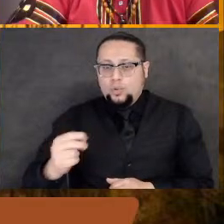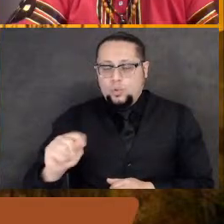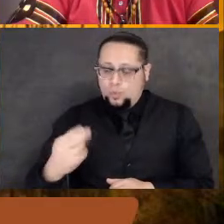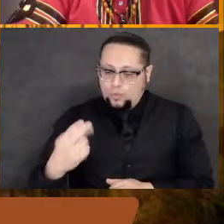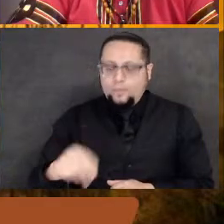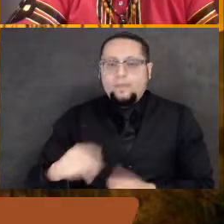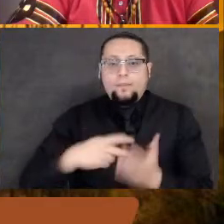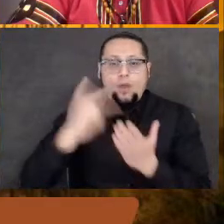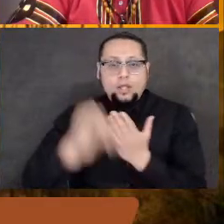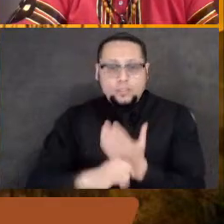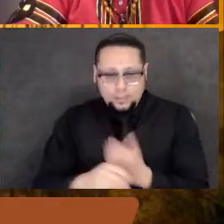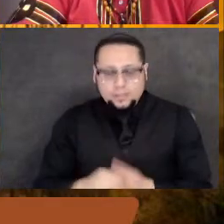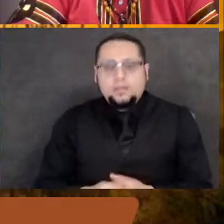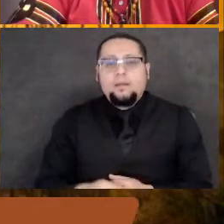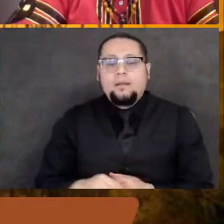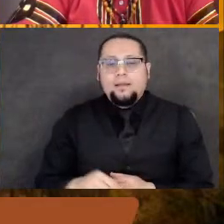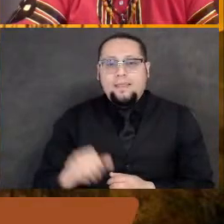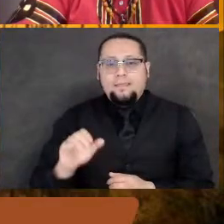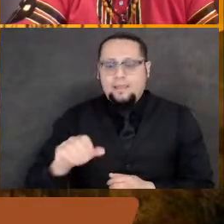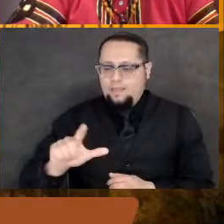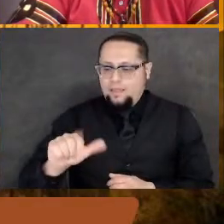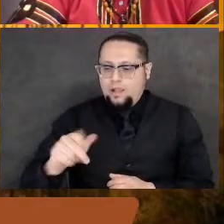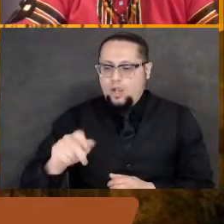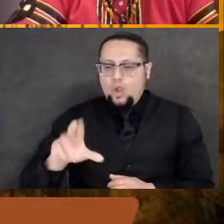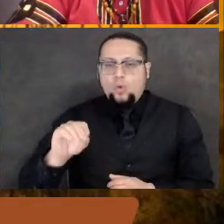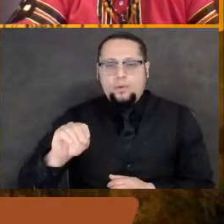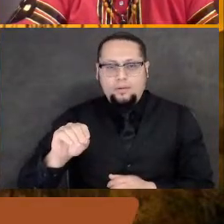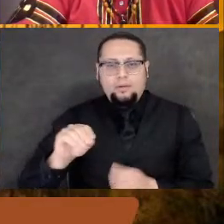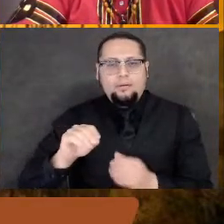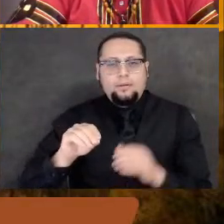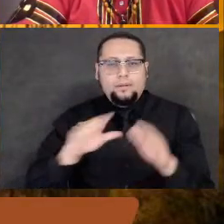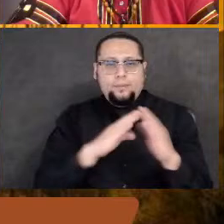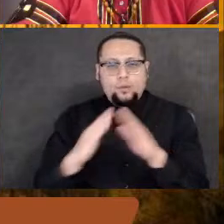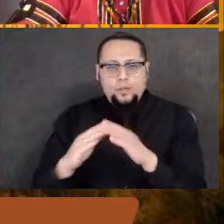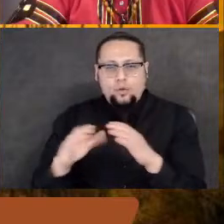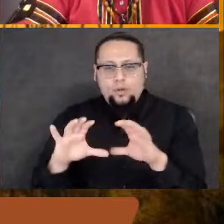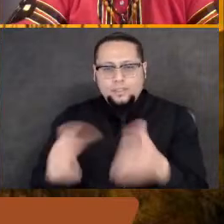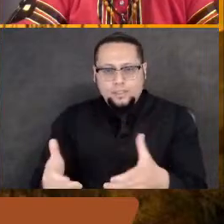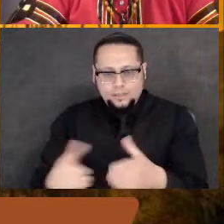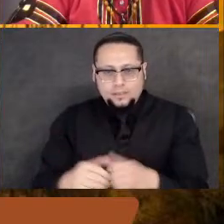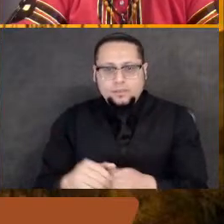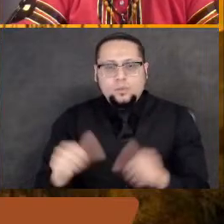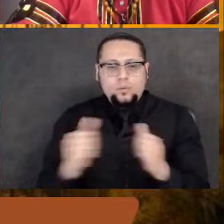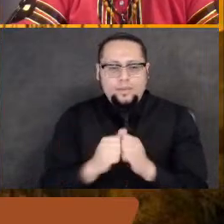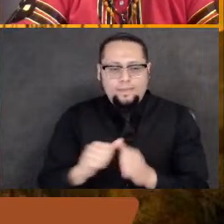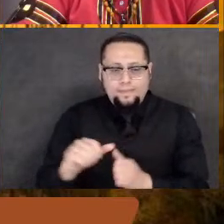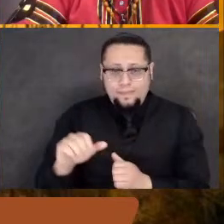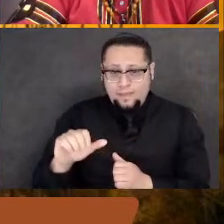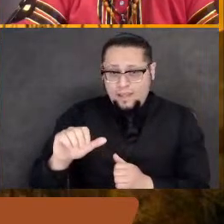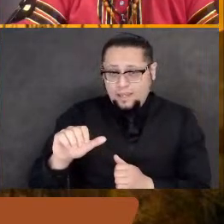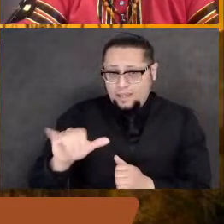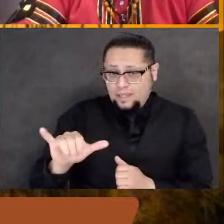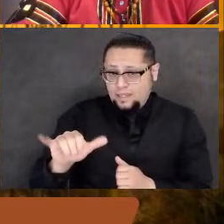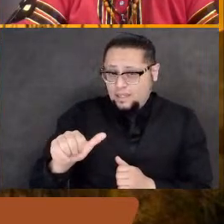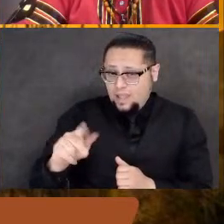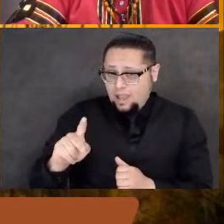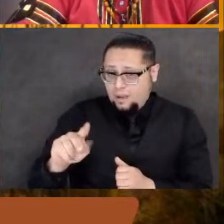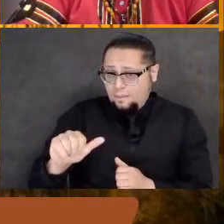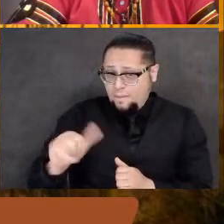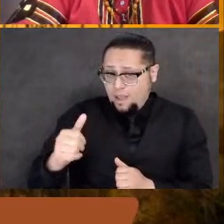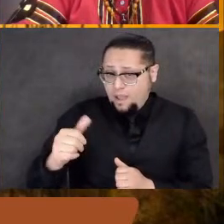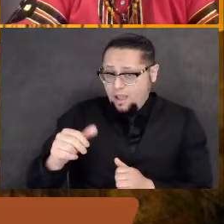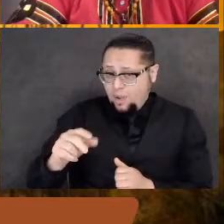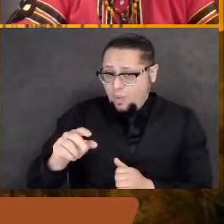Ochetisacoen, our Lakota community organization of the Wakpa-Washte area, or the Cheyenne River